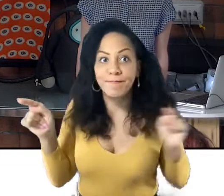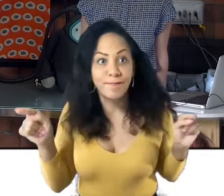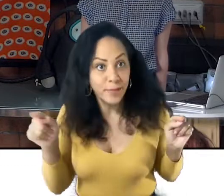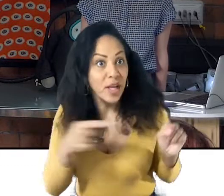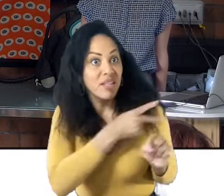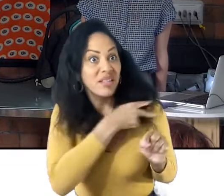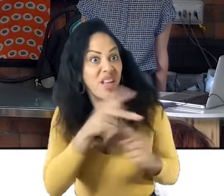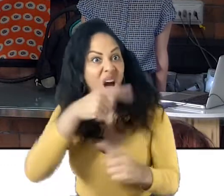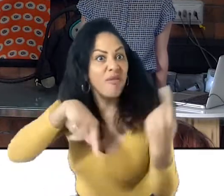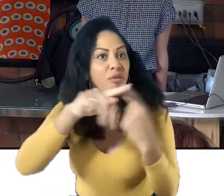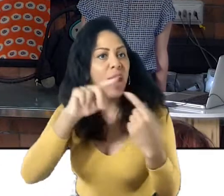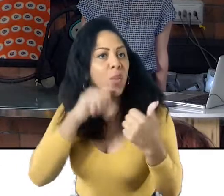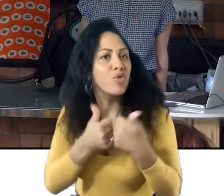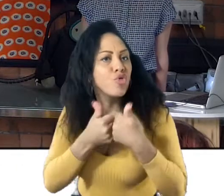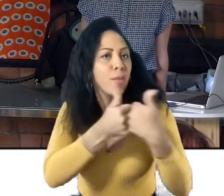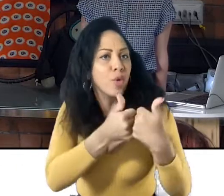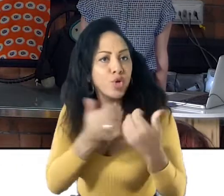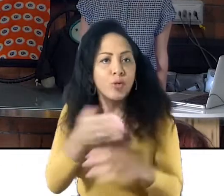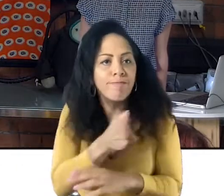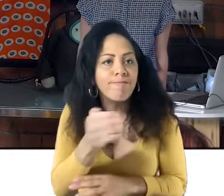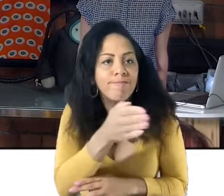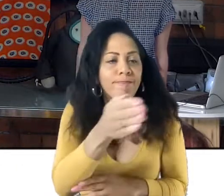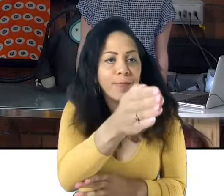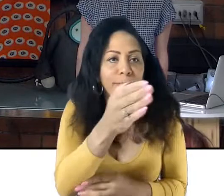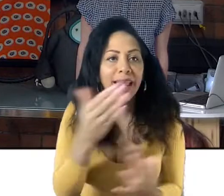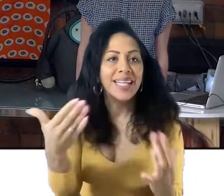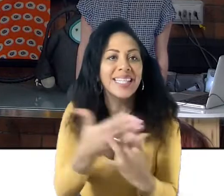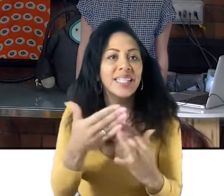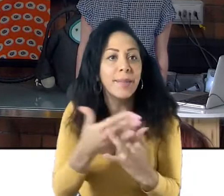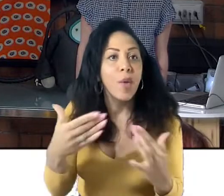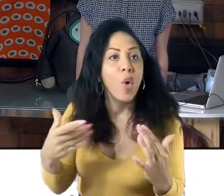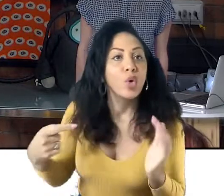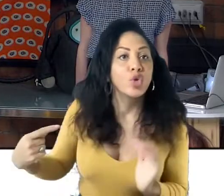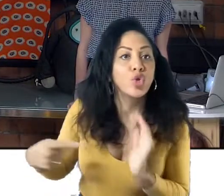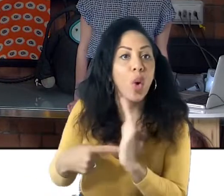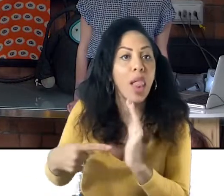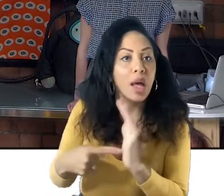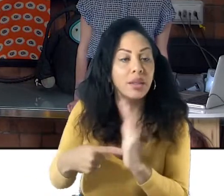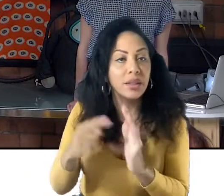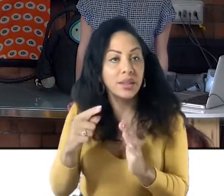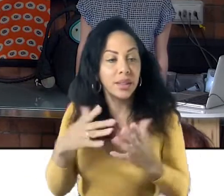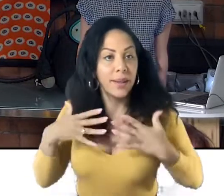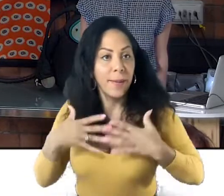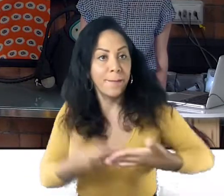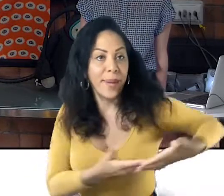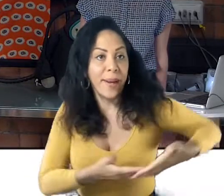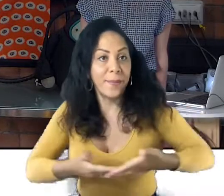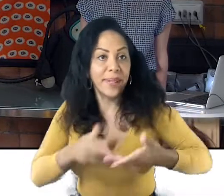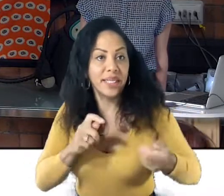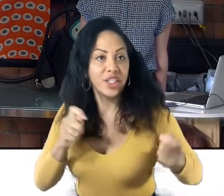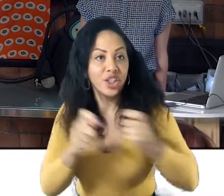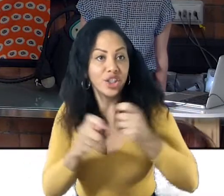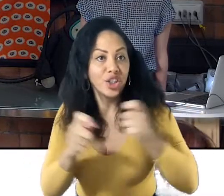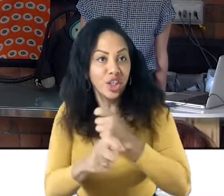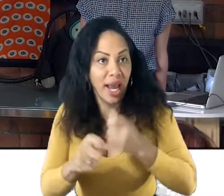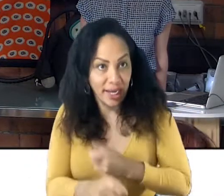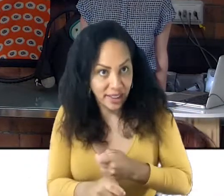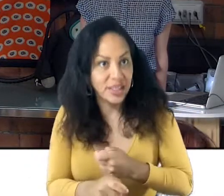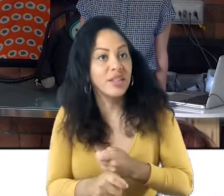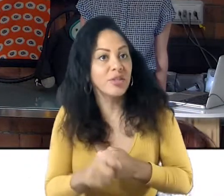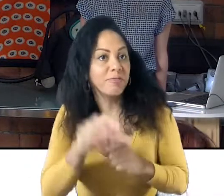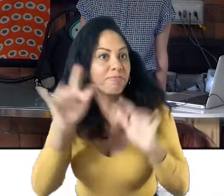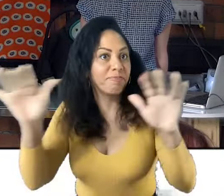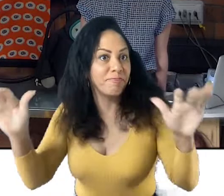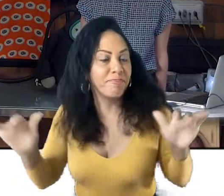them. Accessible toilets and baby change can be found in the corridor next to the kitchen. A captioned version of this talk will also be available on the same link